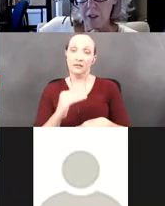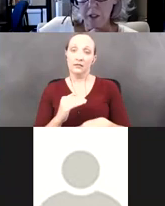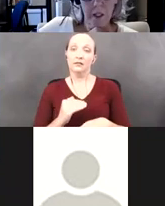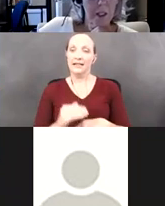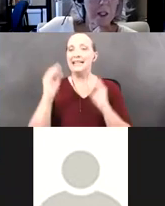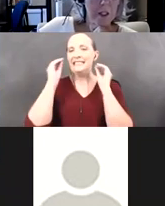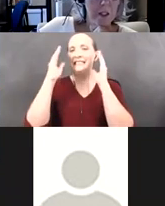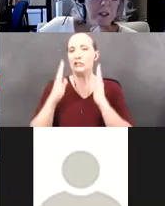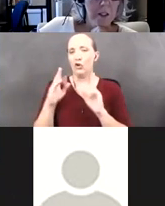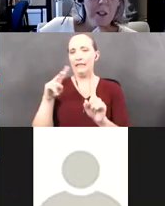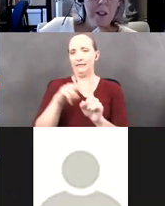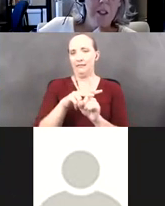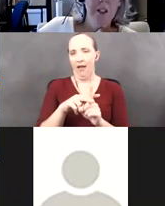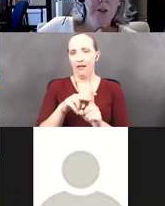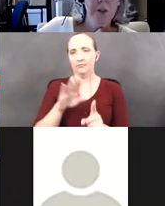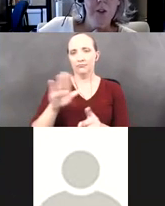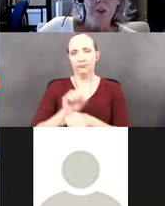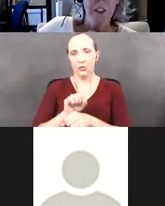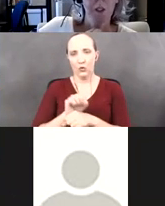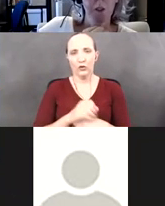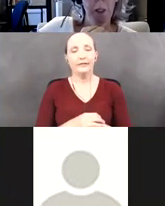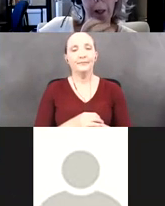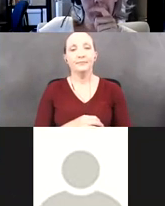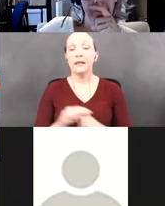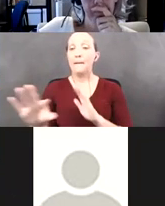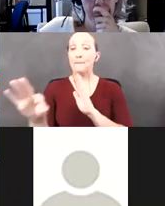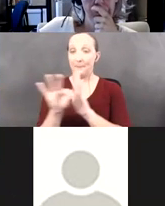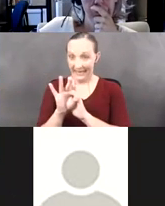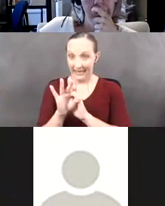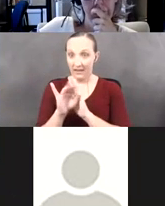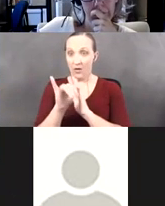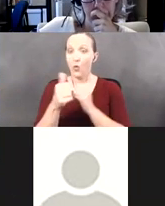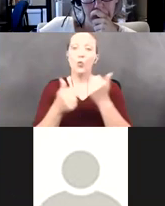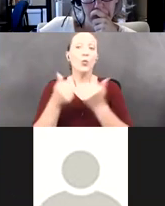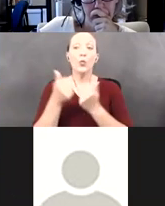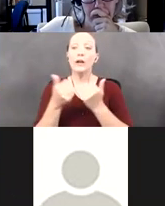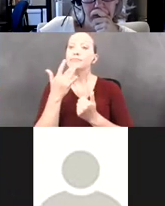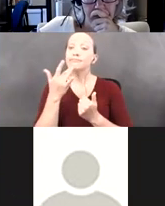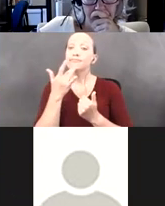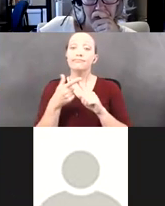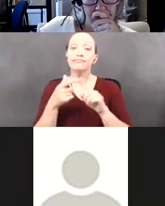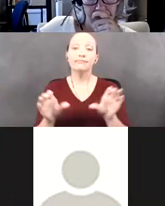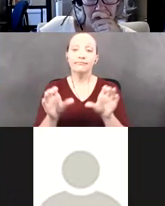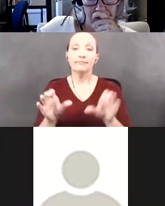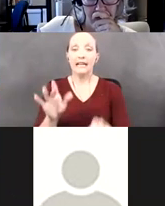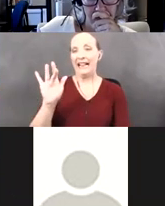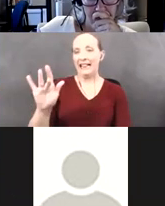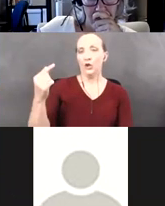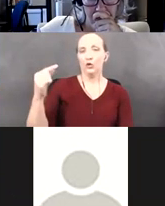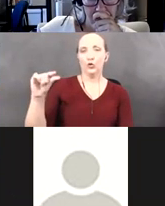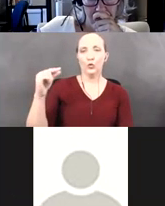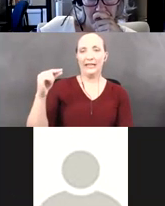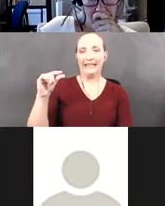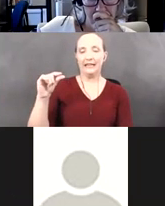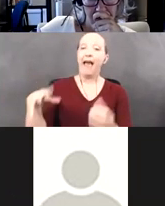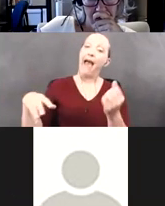them. los maestros les han So they asignado. would select the Entonces, activity ellos that they would like seleccionan to la complete actividad by que clicking quisieran the green completar Add